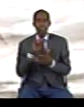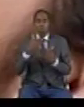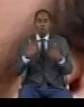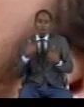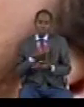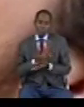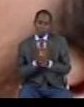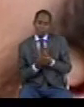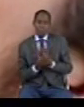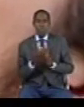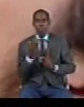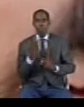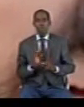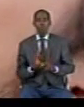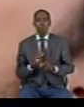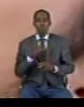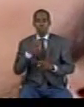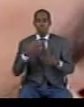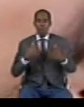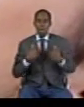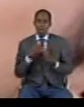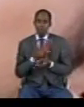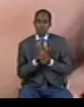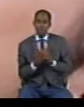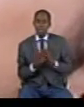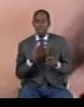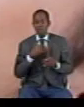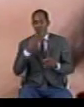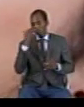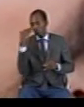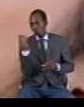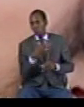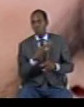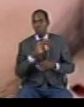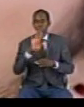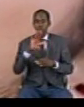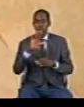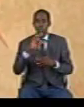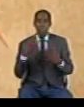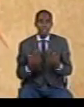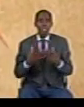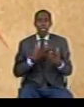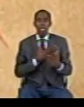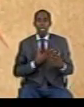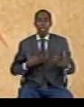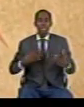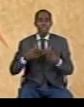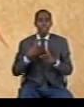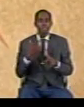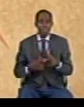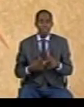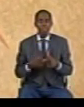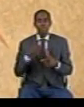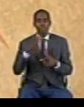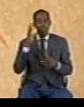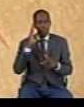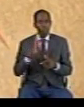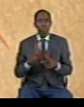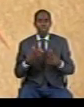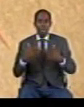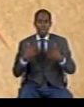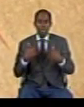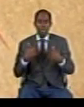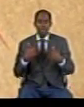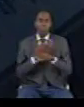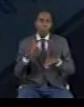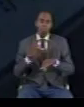of. You confess and forsake the sin, and then there will be freedom from sin, there will be